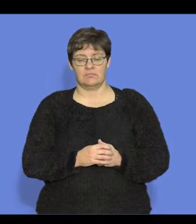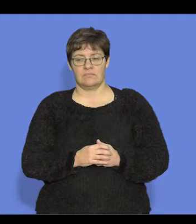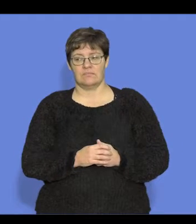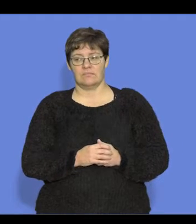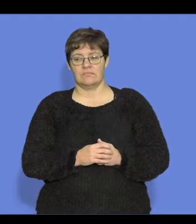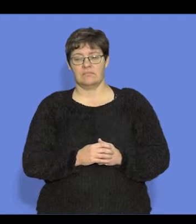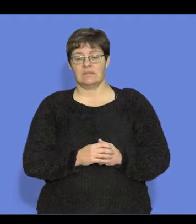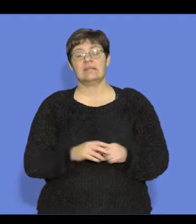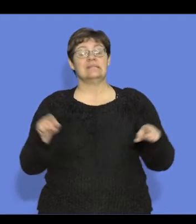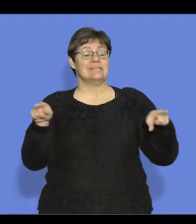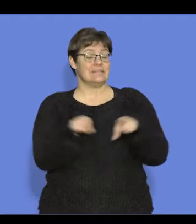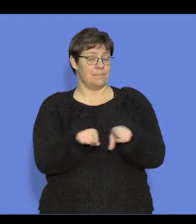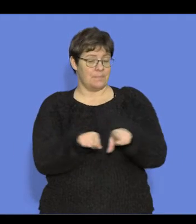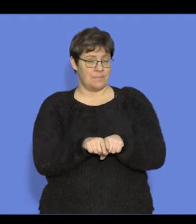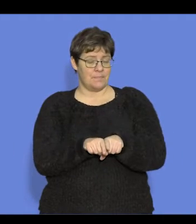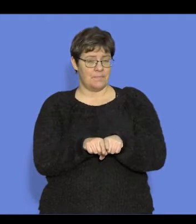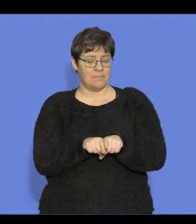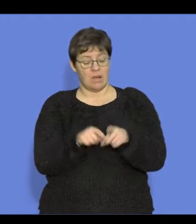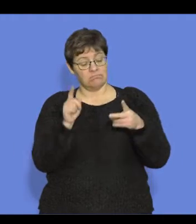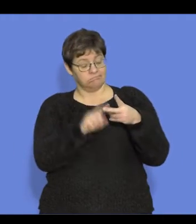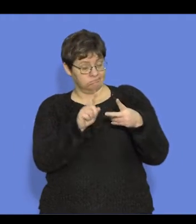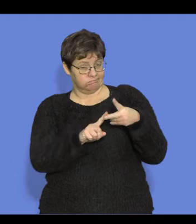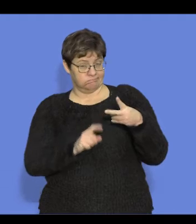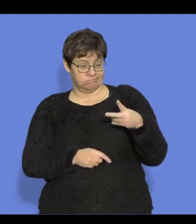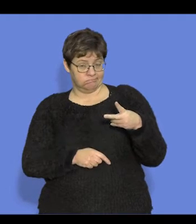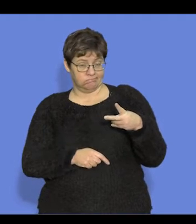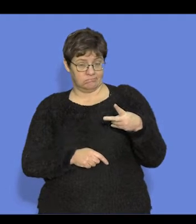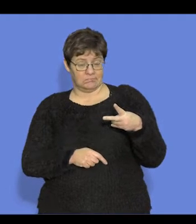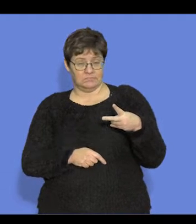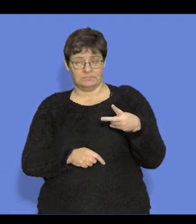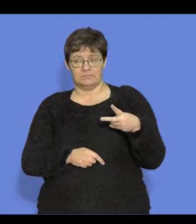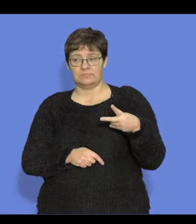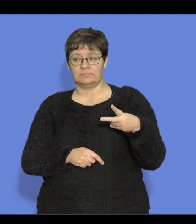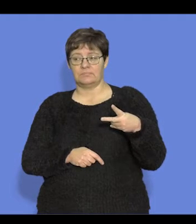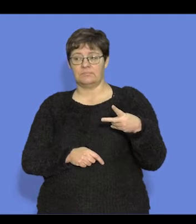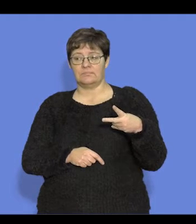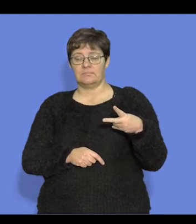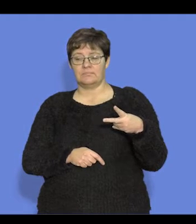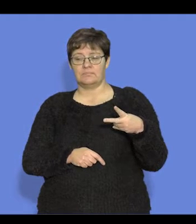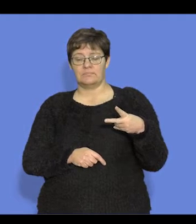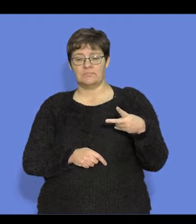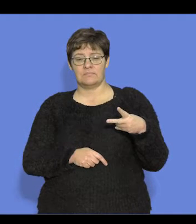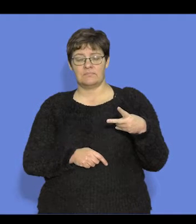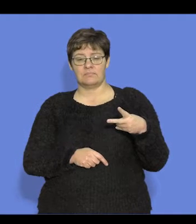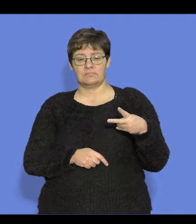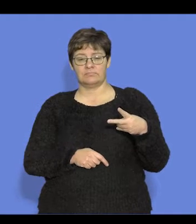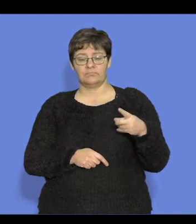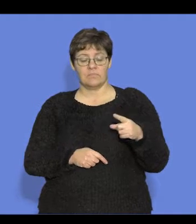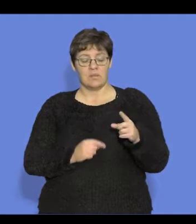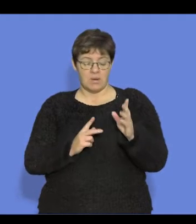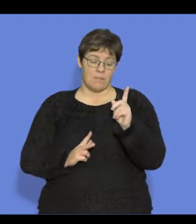It also gives another aspect. This is a cross